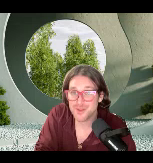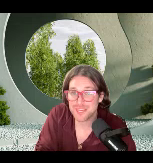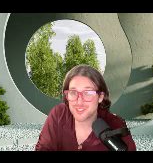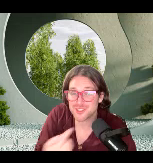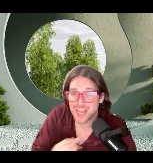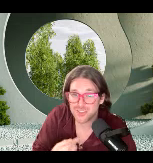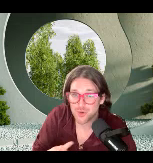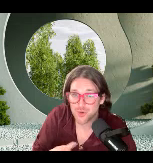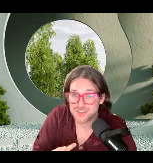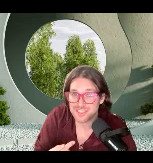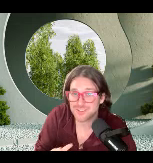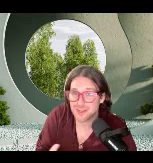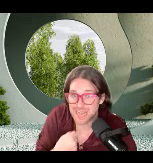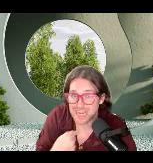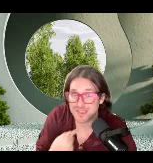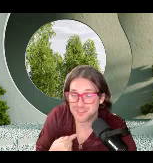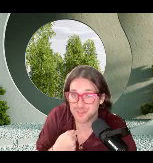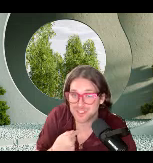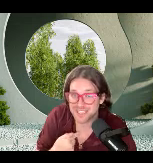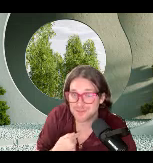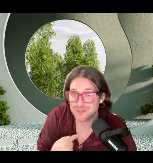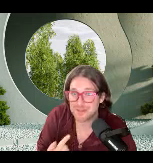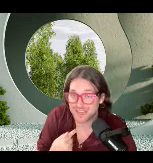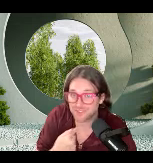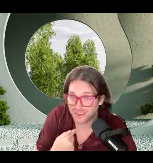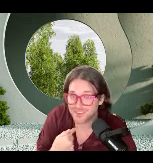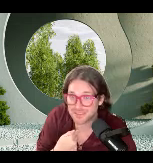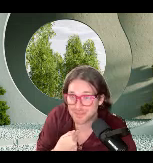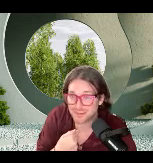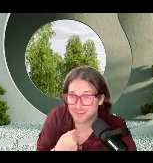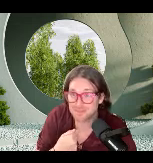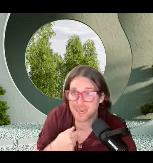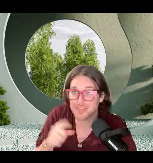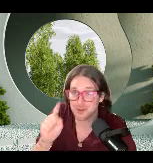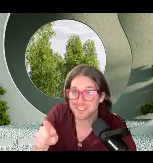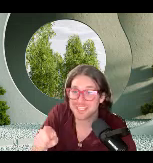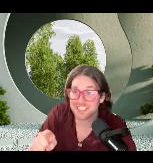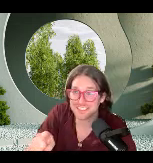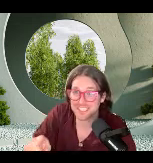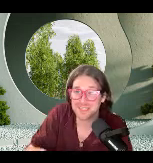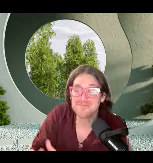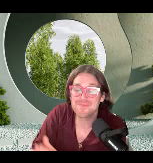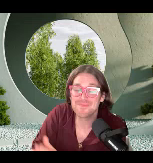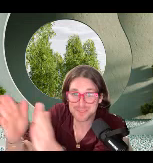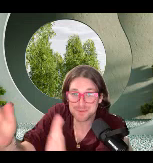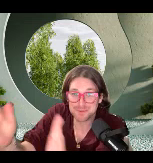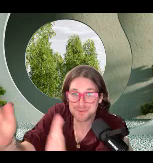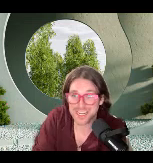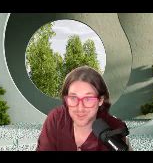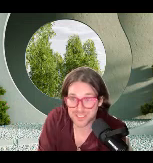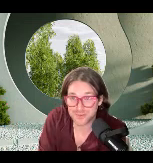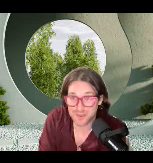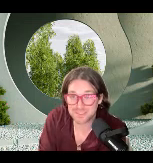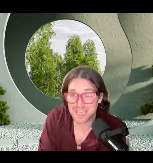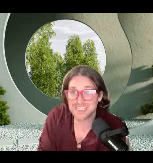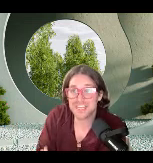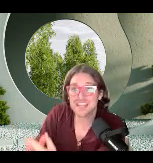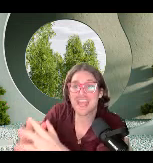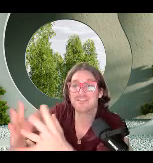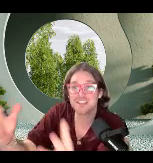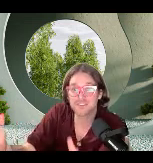out of all those web pages, John's course, even though I tried to make it super accessible, I may have failed in some areas, but I can really guarantee how it's presented